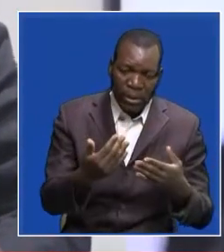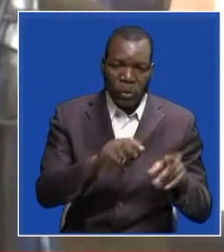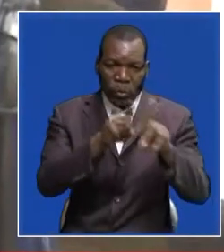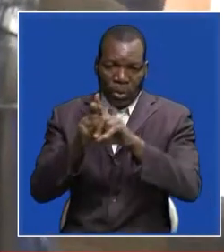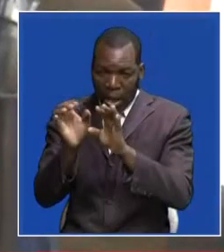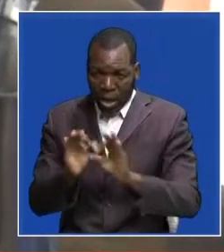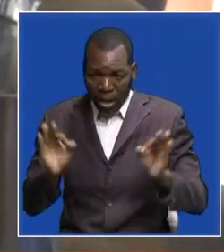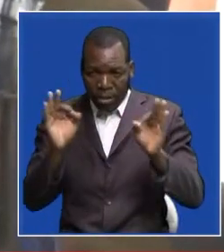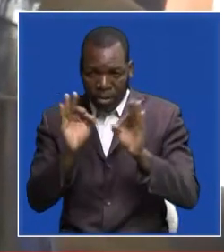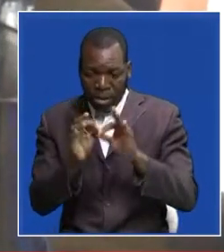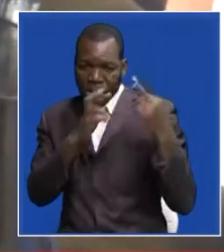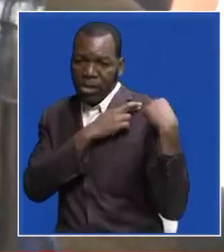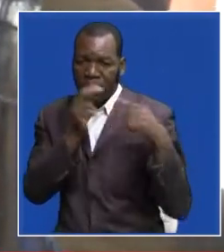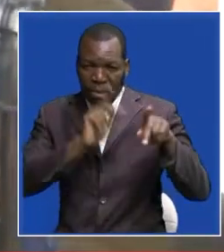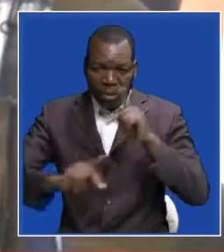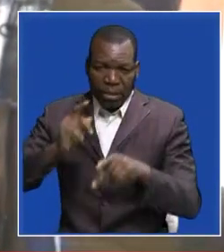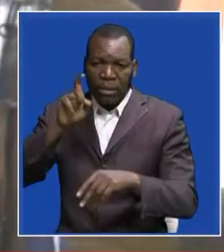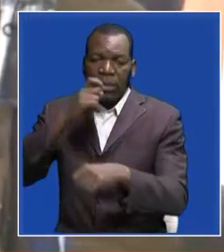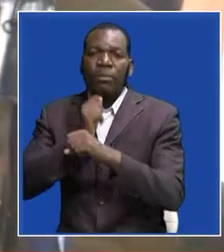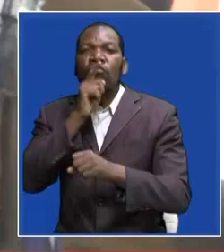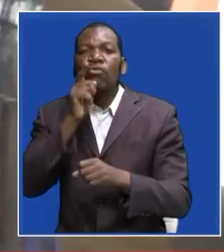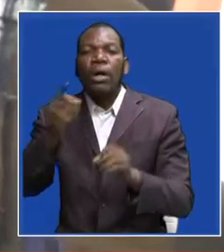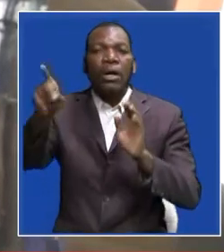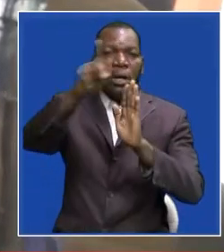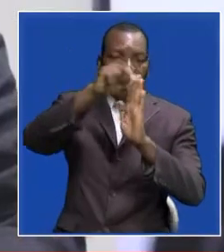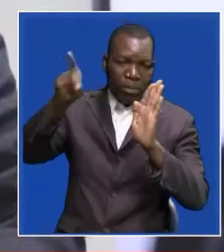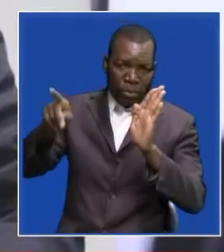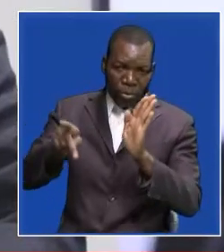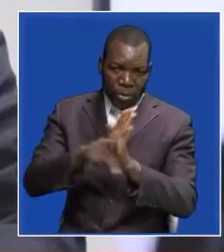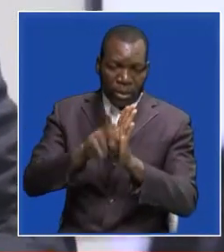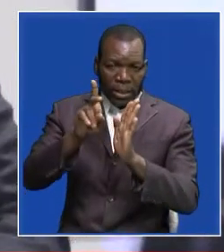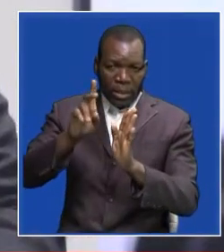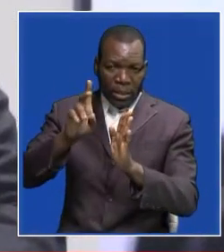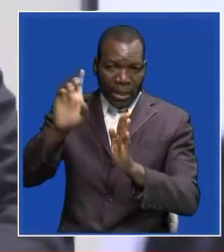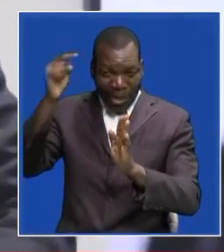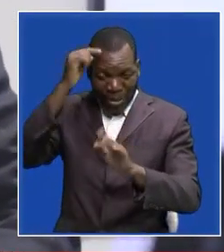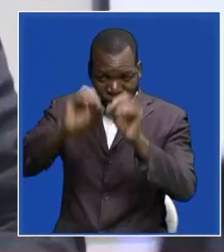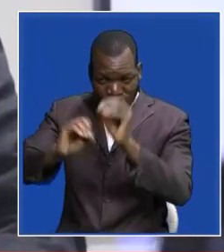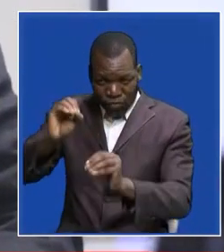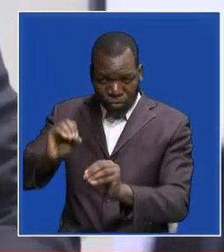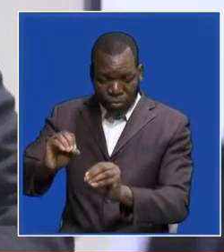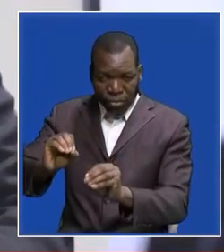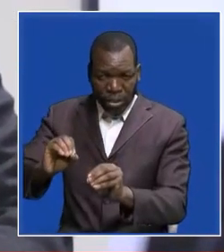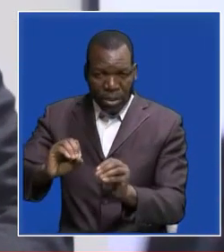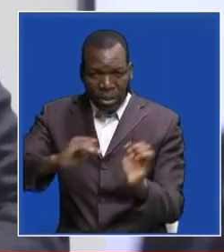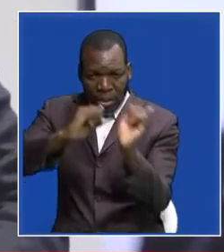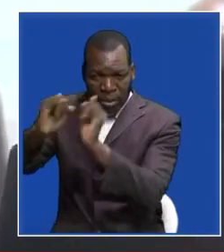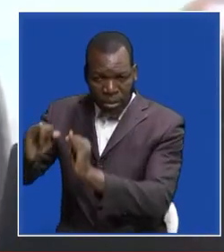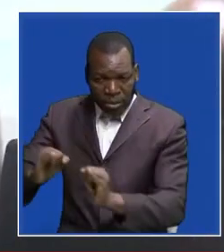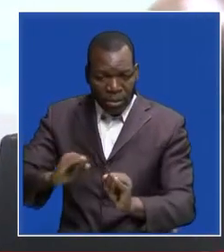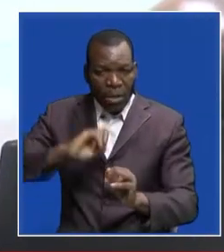key stakeholders to ensure that the policy measures set by the government are actualized without